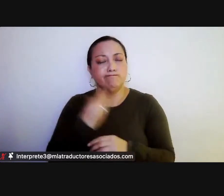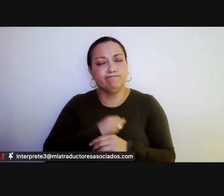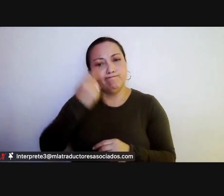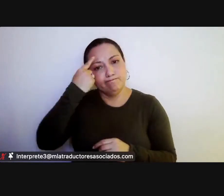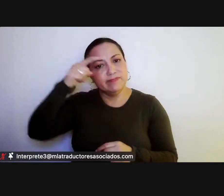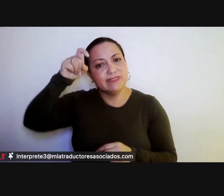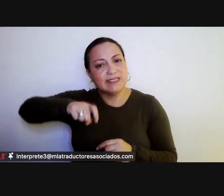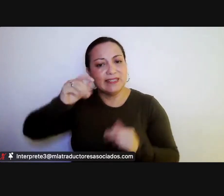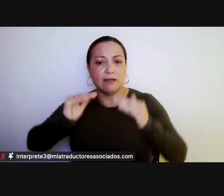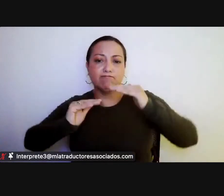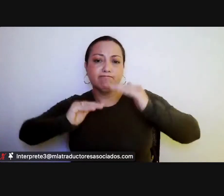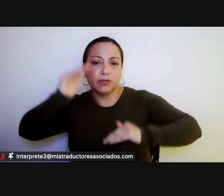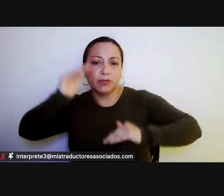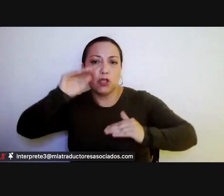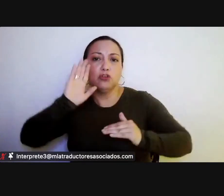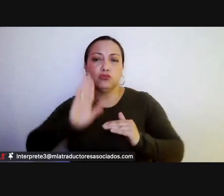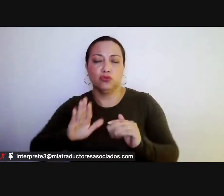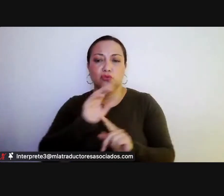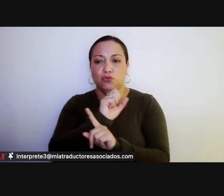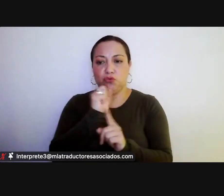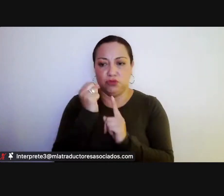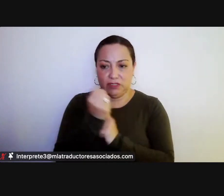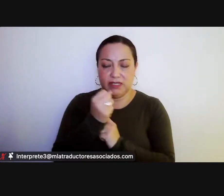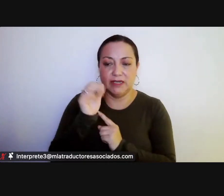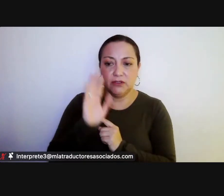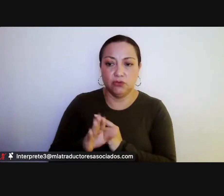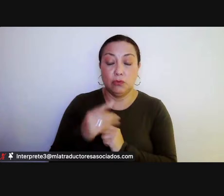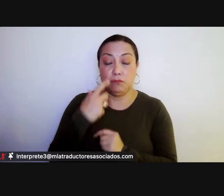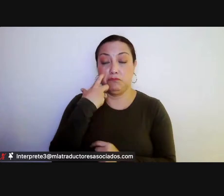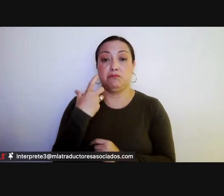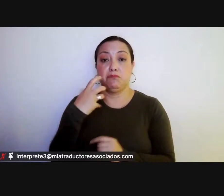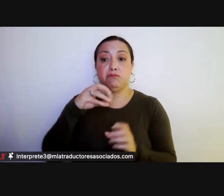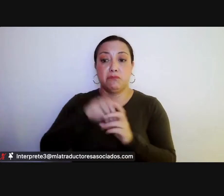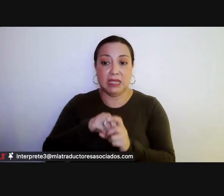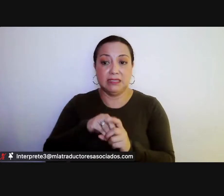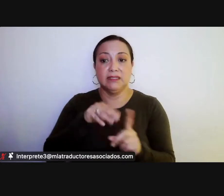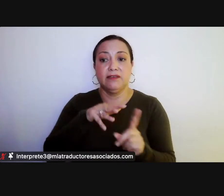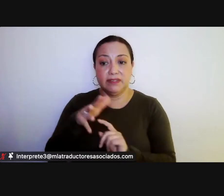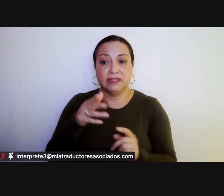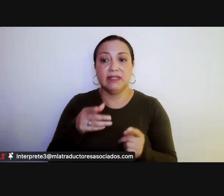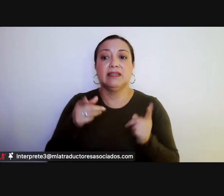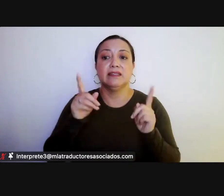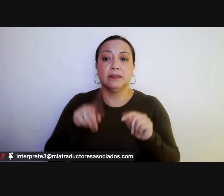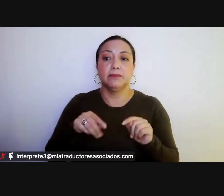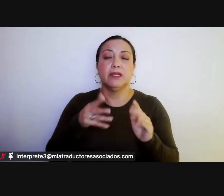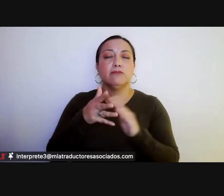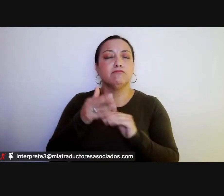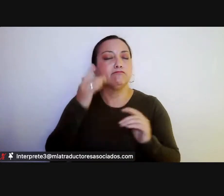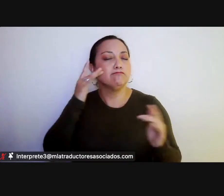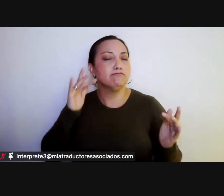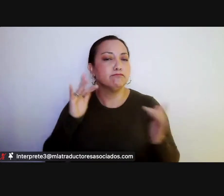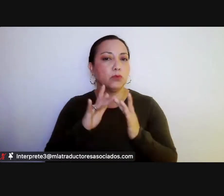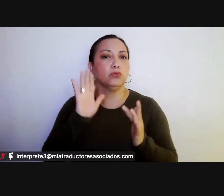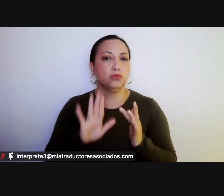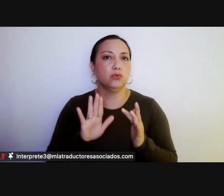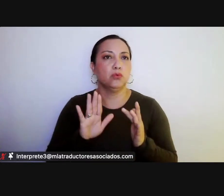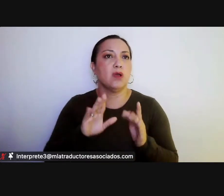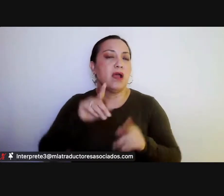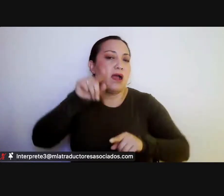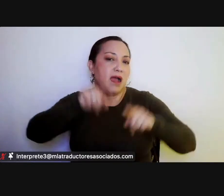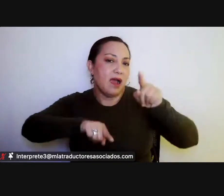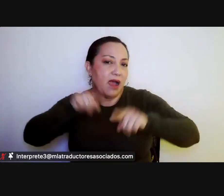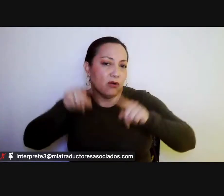get to the several social inequalities that are augmented by that are increased by the